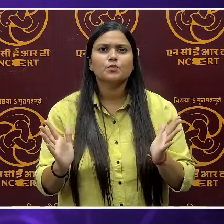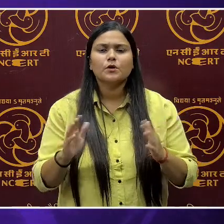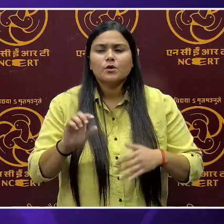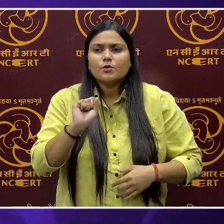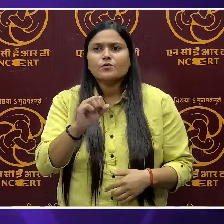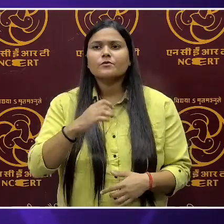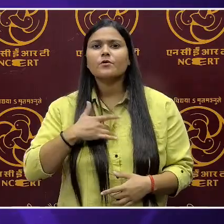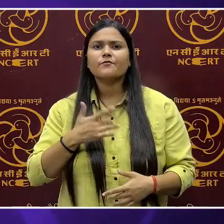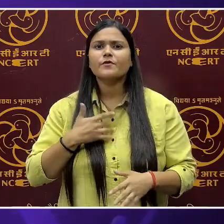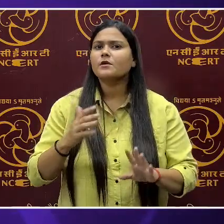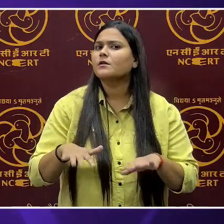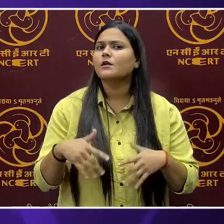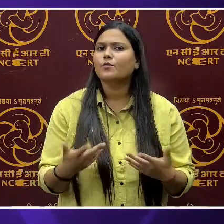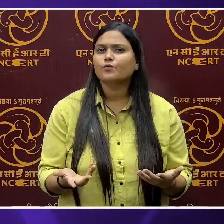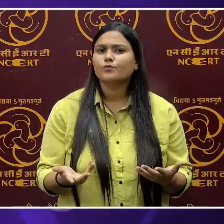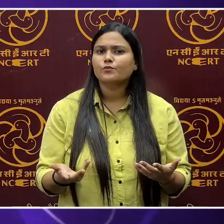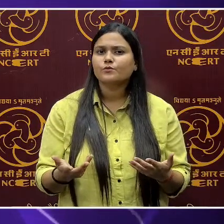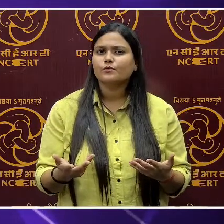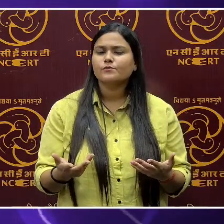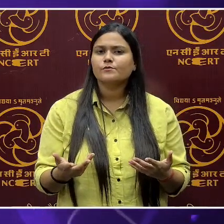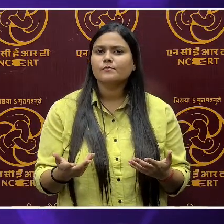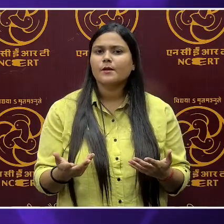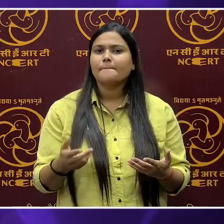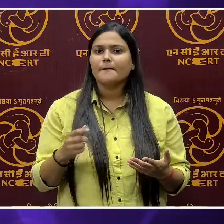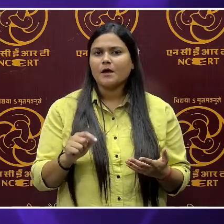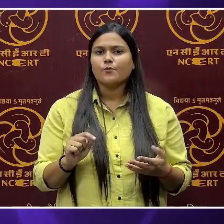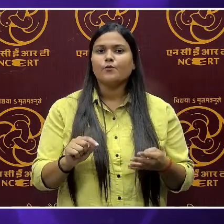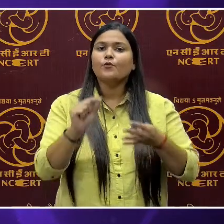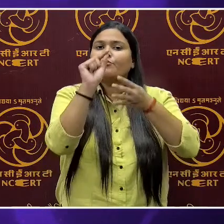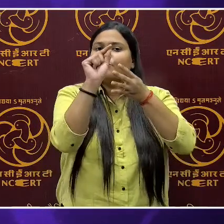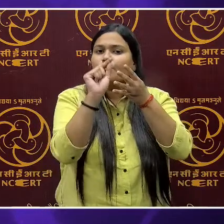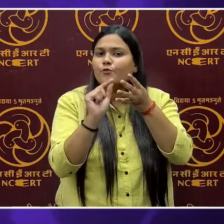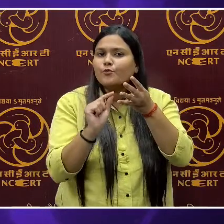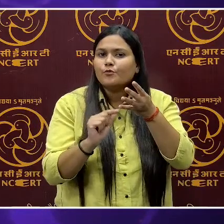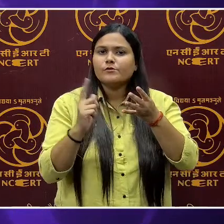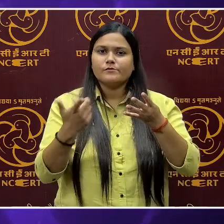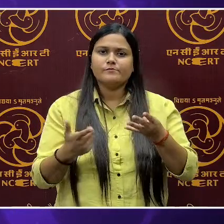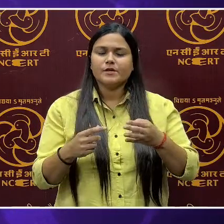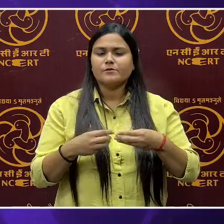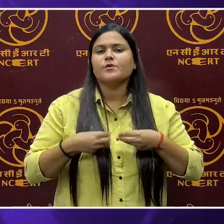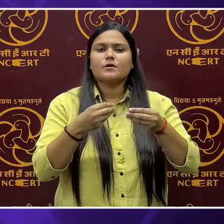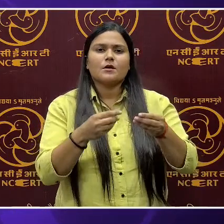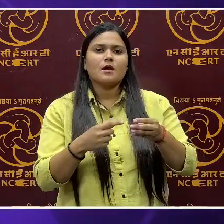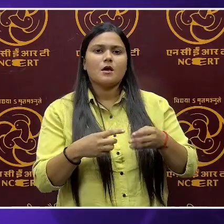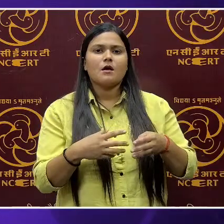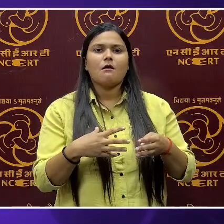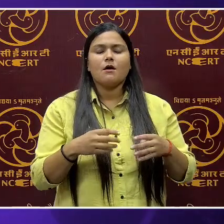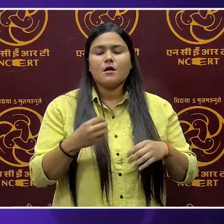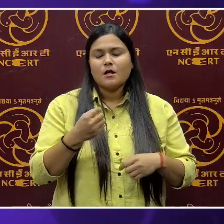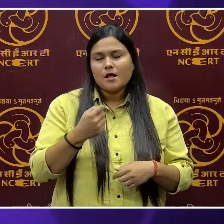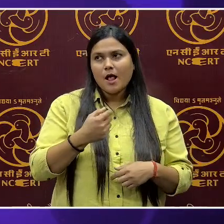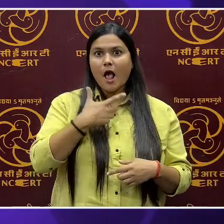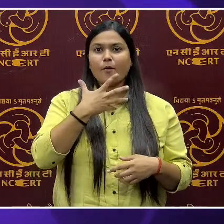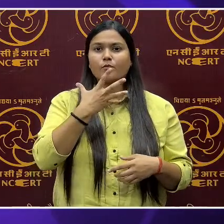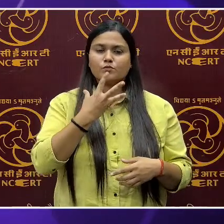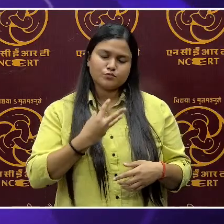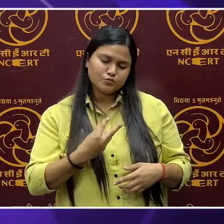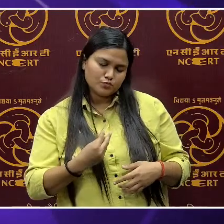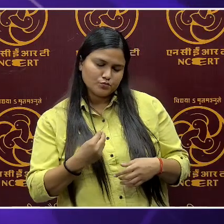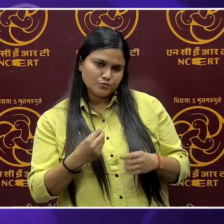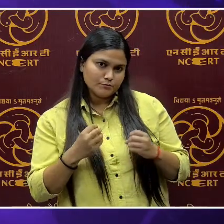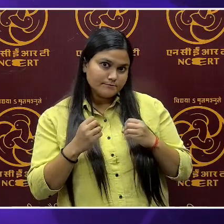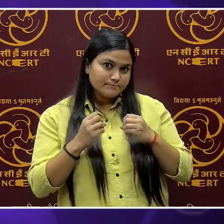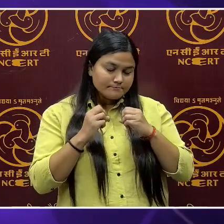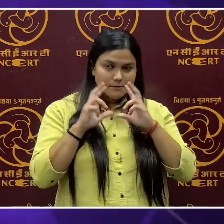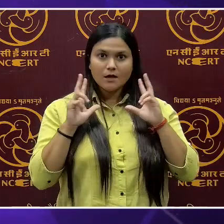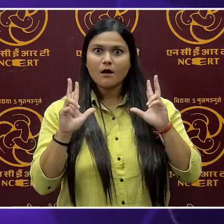I have given options if you would feel happy, sad, surprised or angry. And